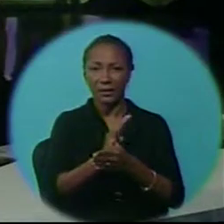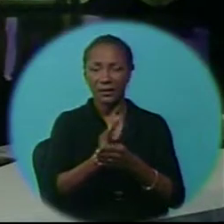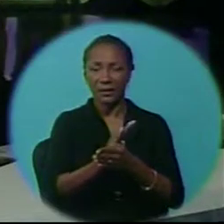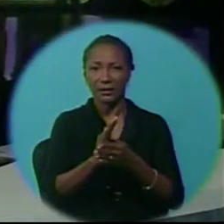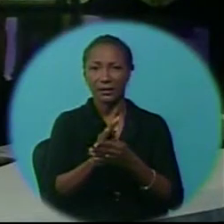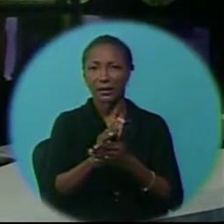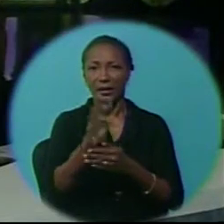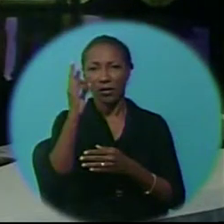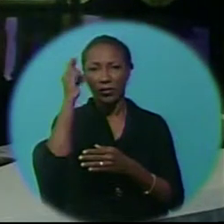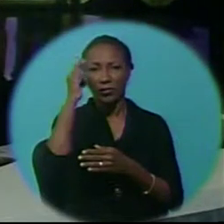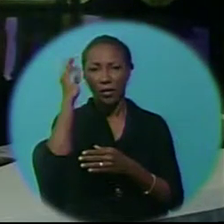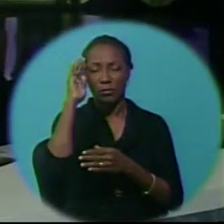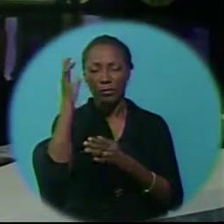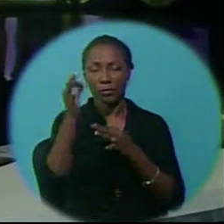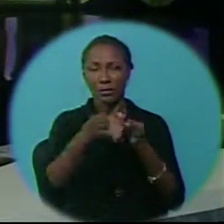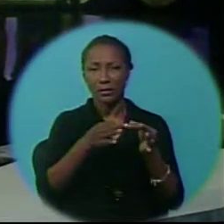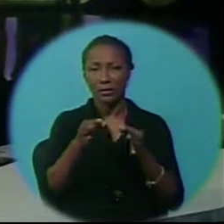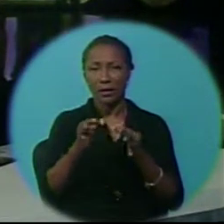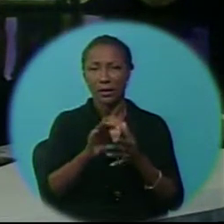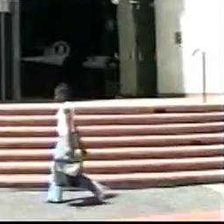businesses. Ryan Boom explains.